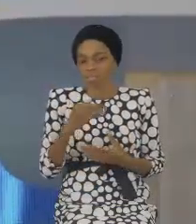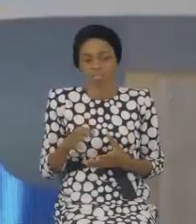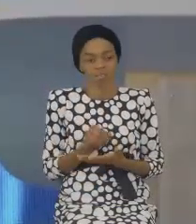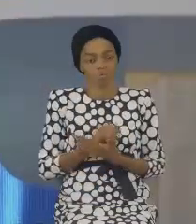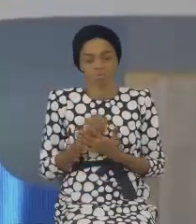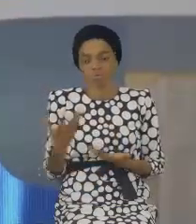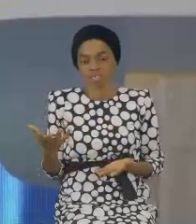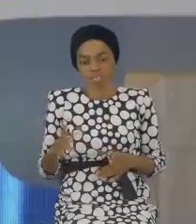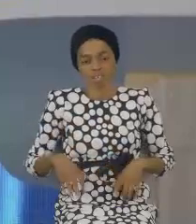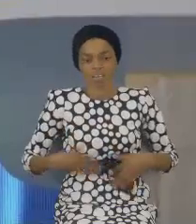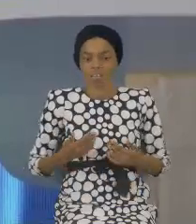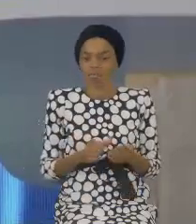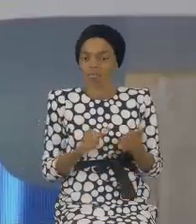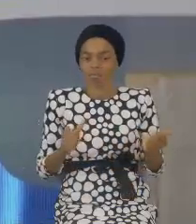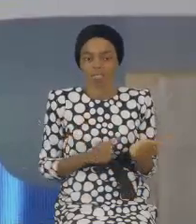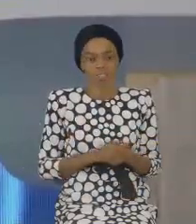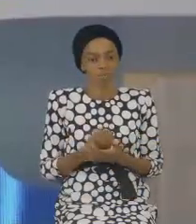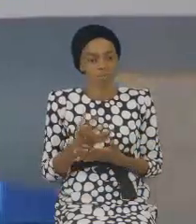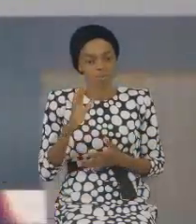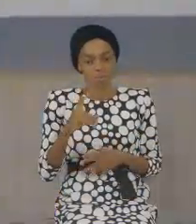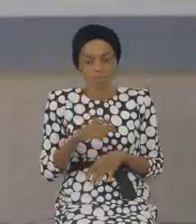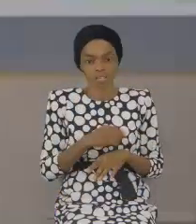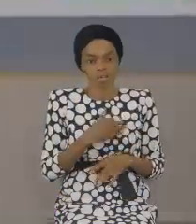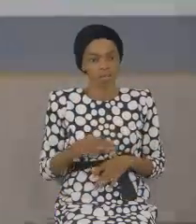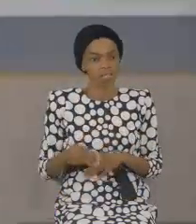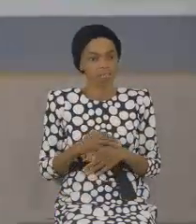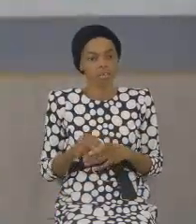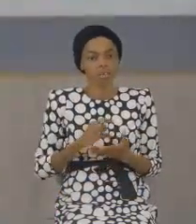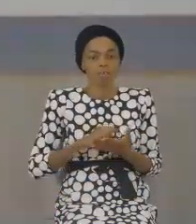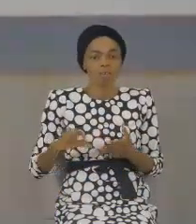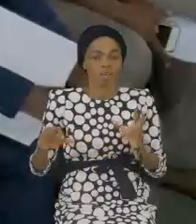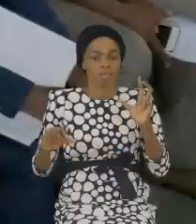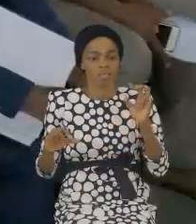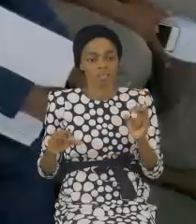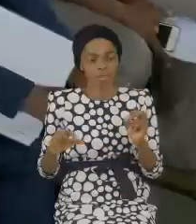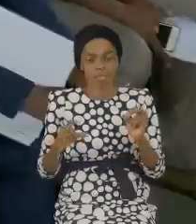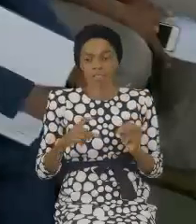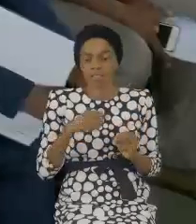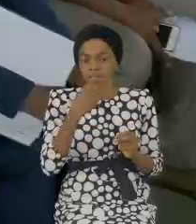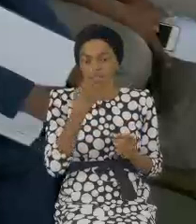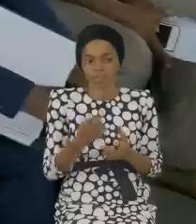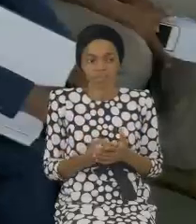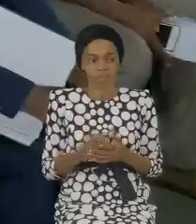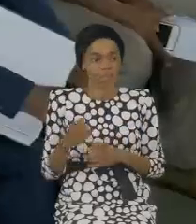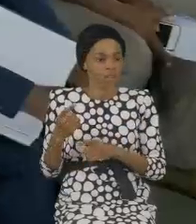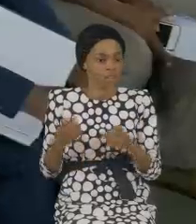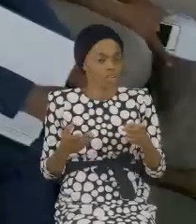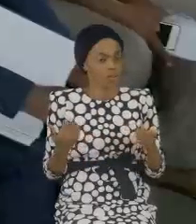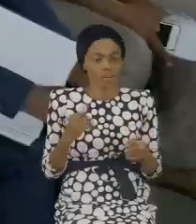and they waste your time and waste your ministry. Look at verse 30. In verse 30, it says, they were